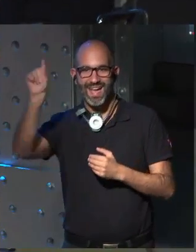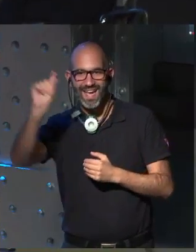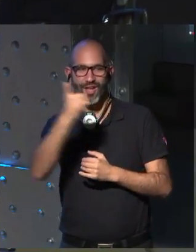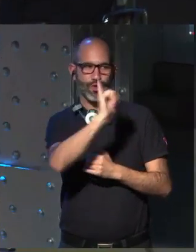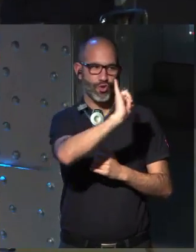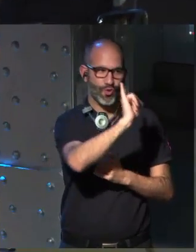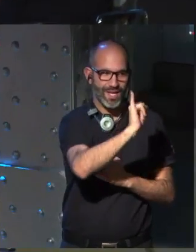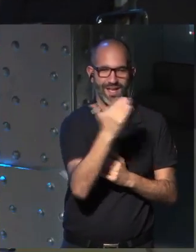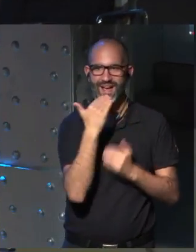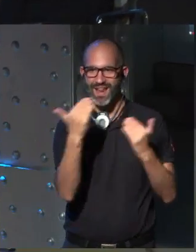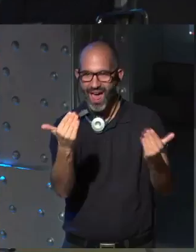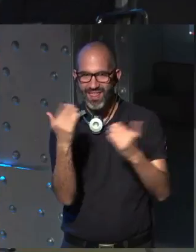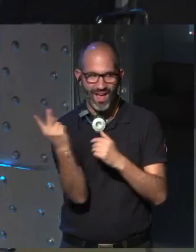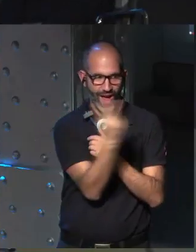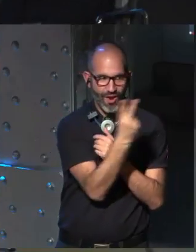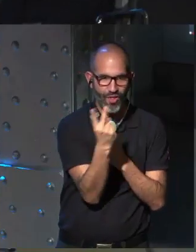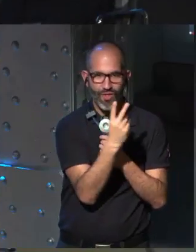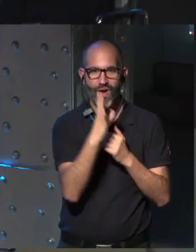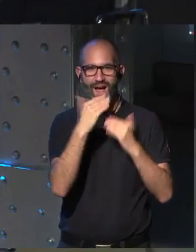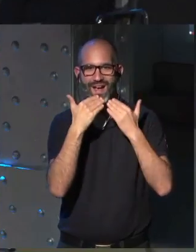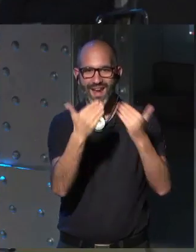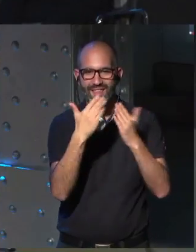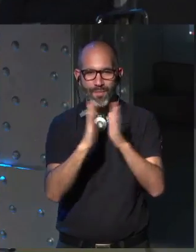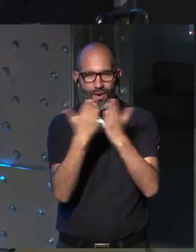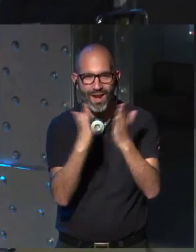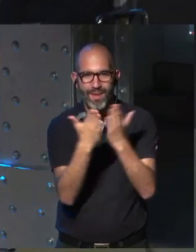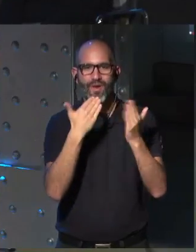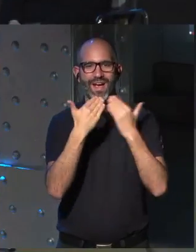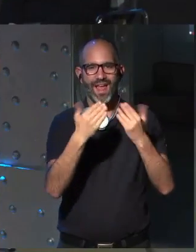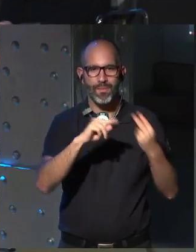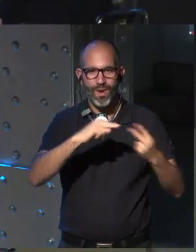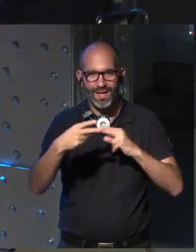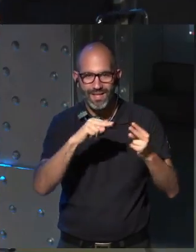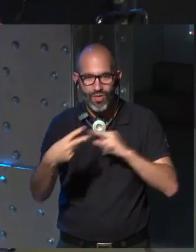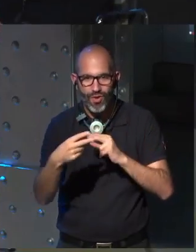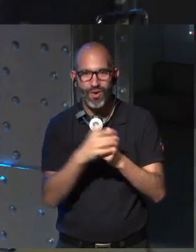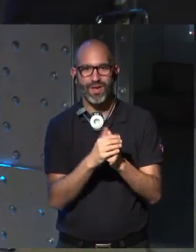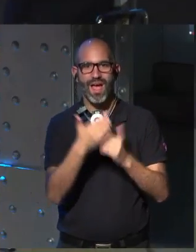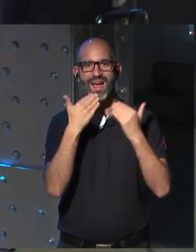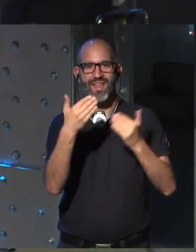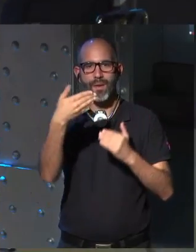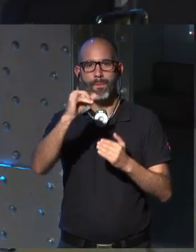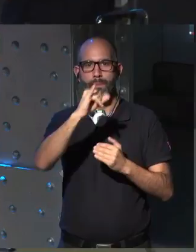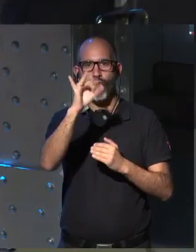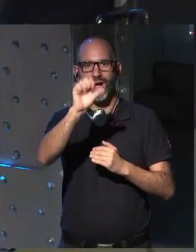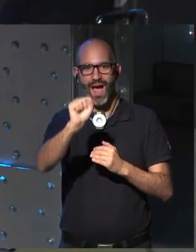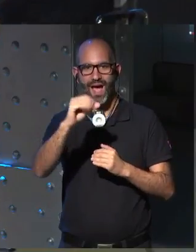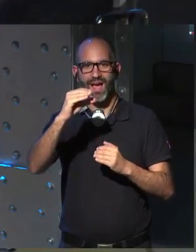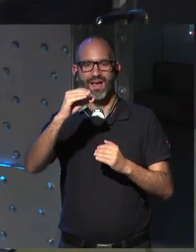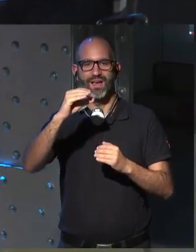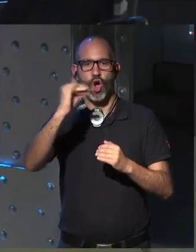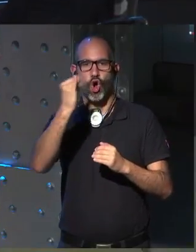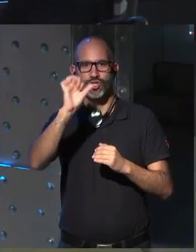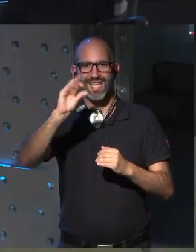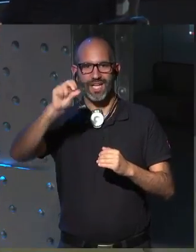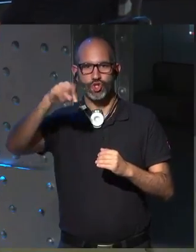to Greg and to Yuri, a big thank you for everything, for the book, for the translation. Thank you to Borja,